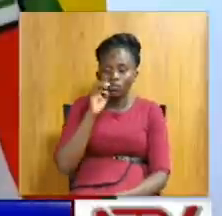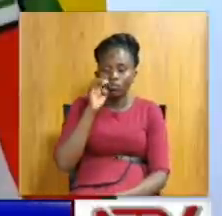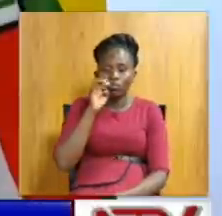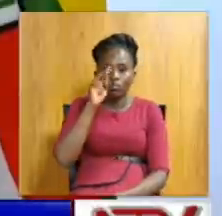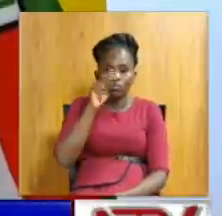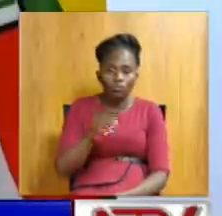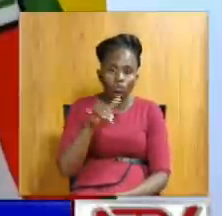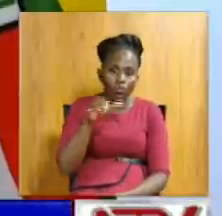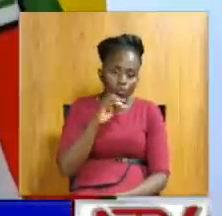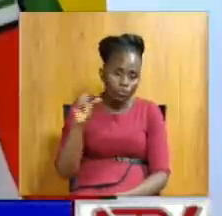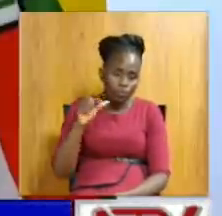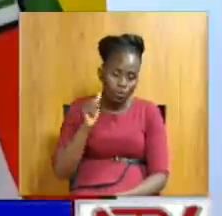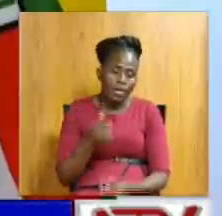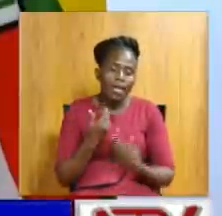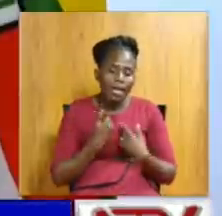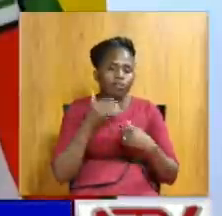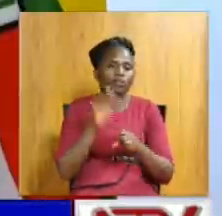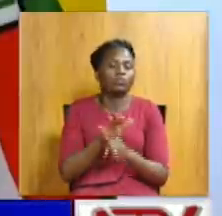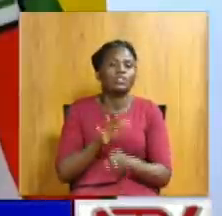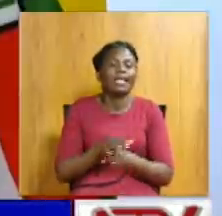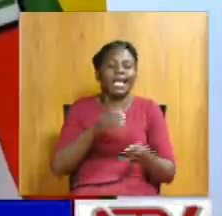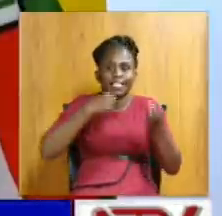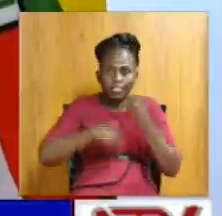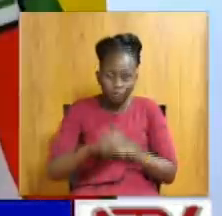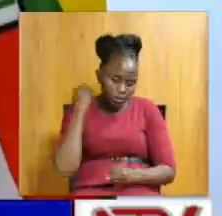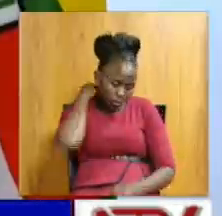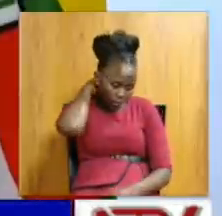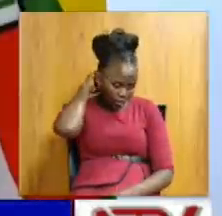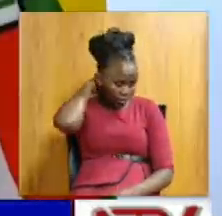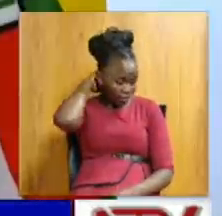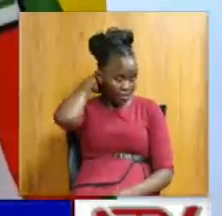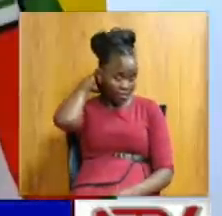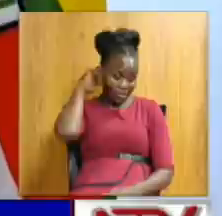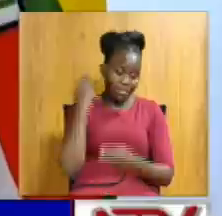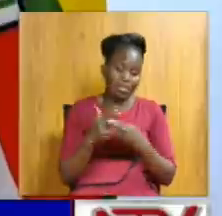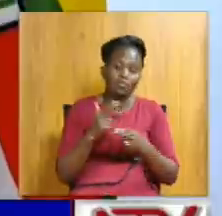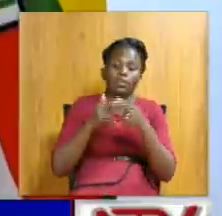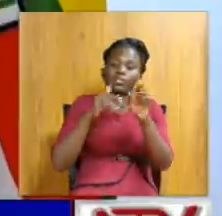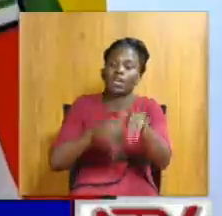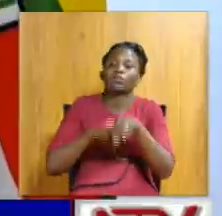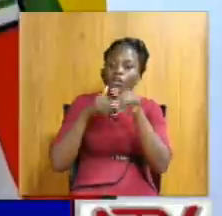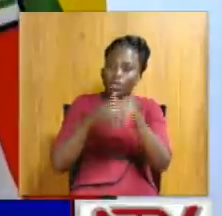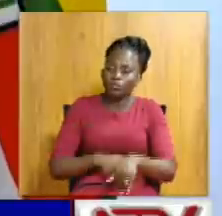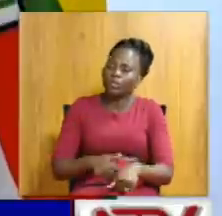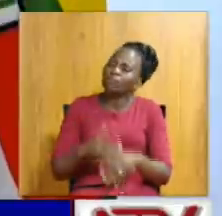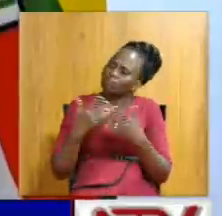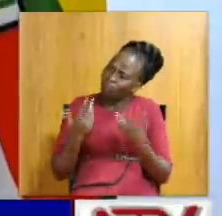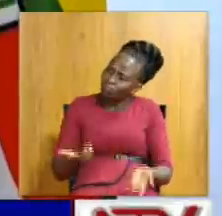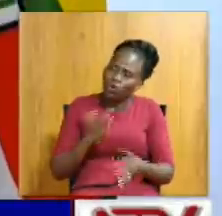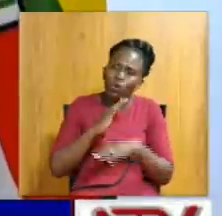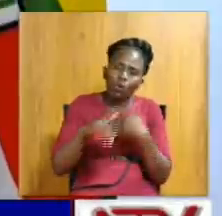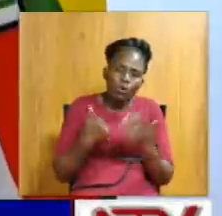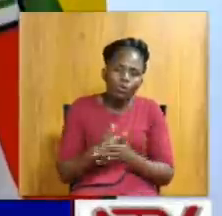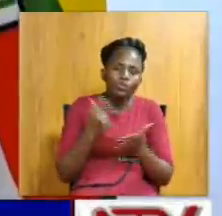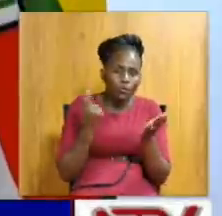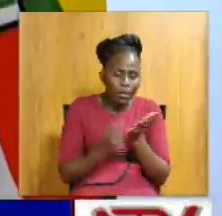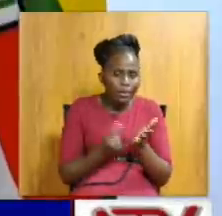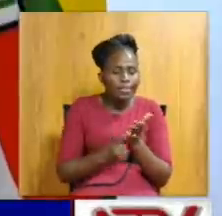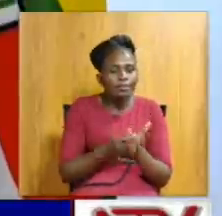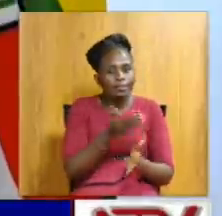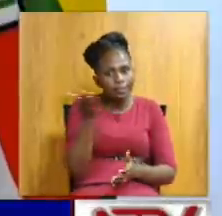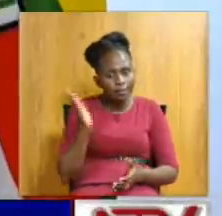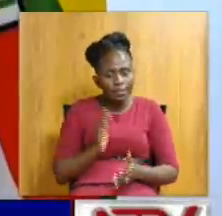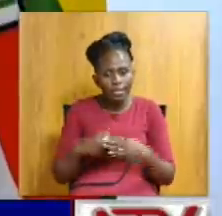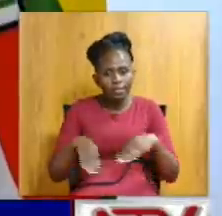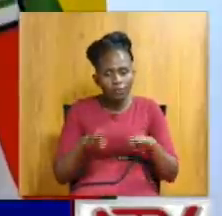cover most of the activities of the Ugandans that are non-agricultural. Let us all Ugandans agree with